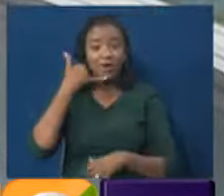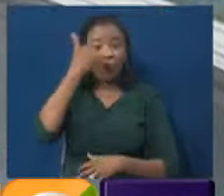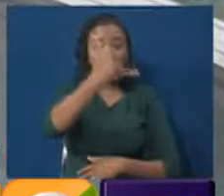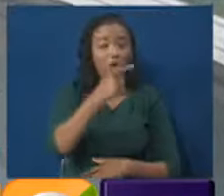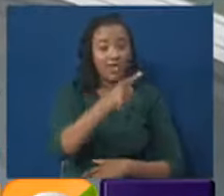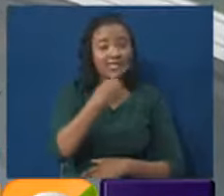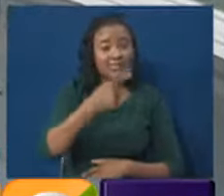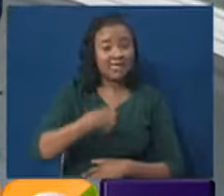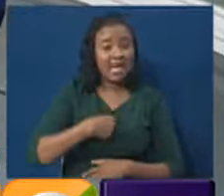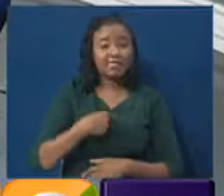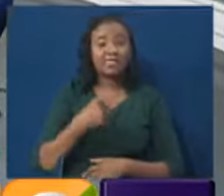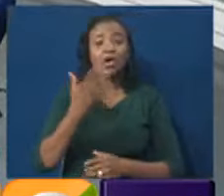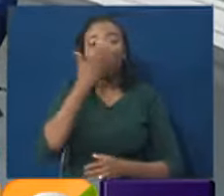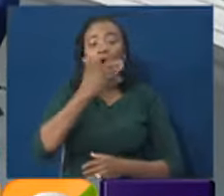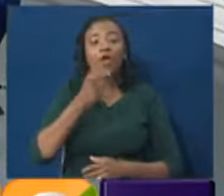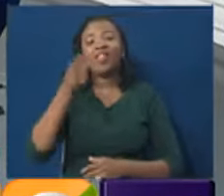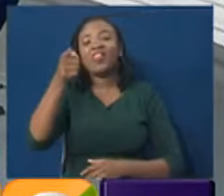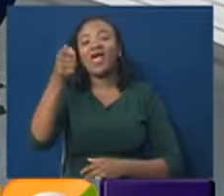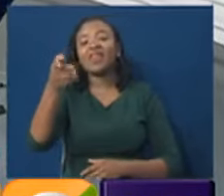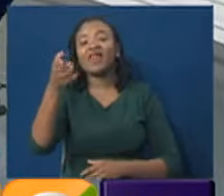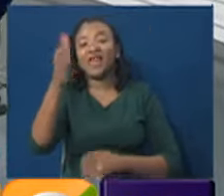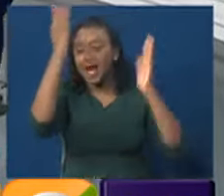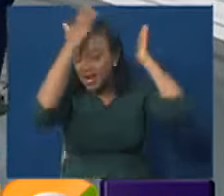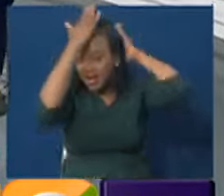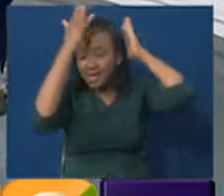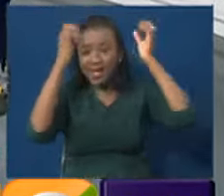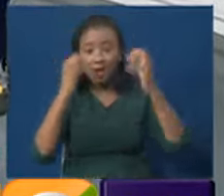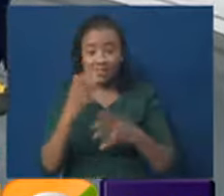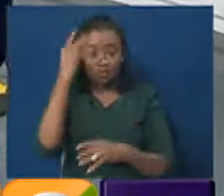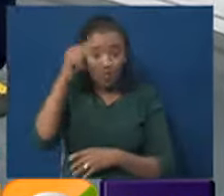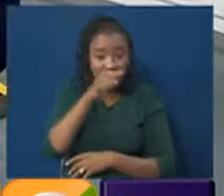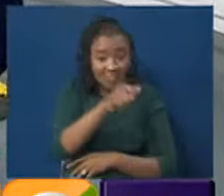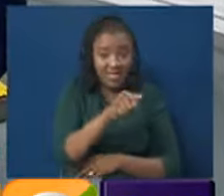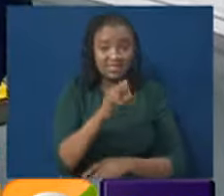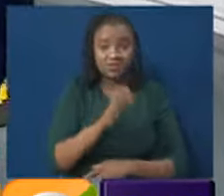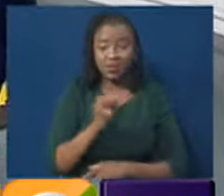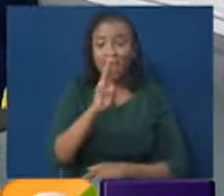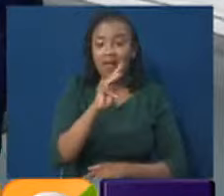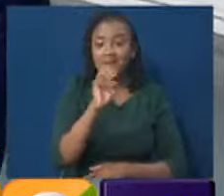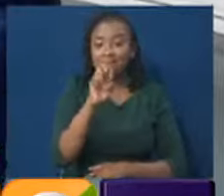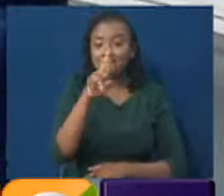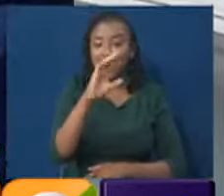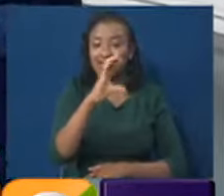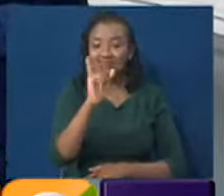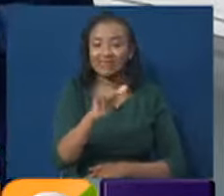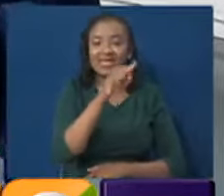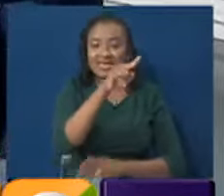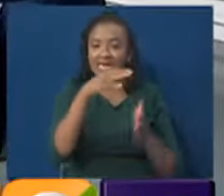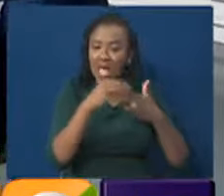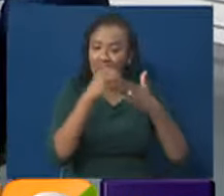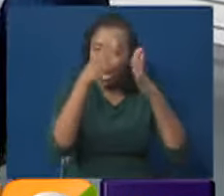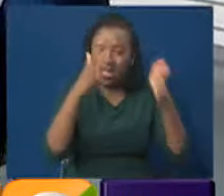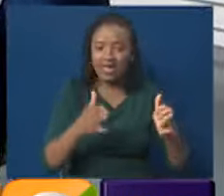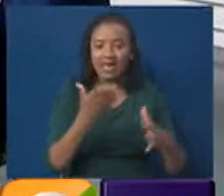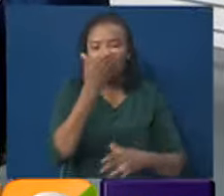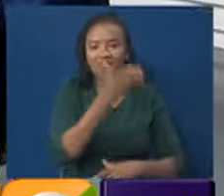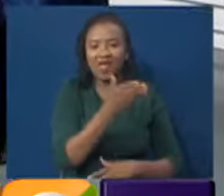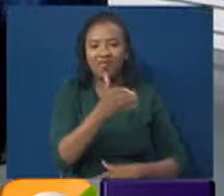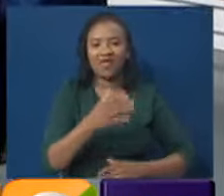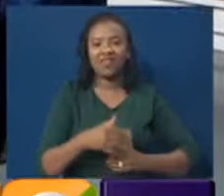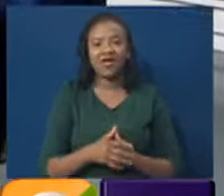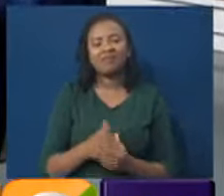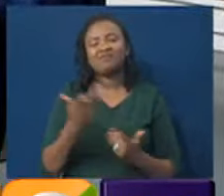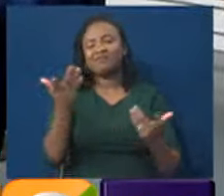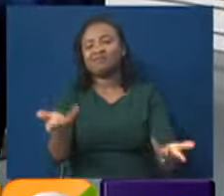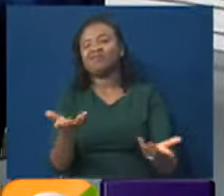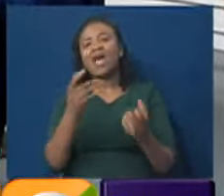the edible oil in Kakamega? Because you know Mercy Luseno. Waziri, please, you can get the information. Is a leader in Kakamega. Waziri, no,